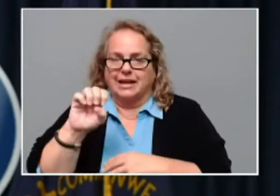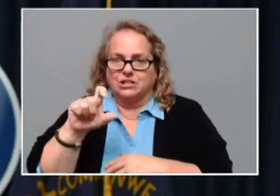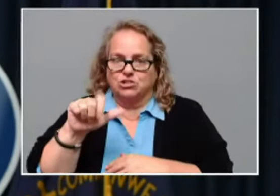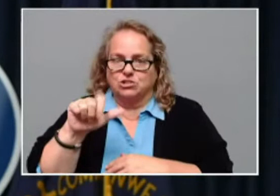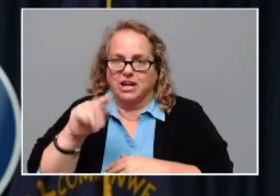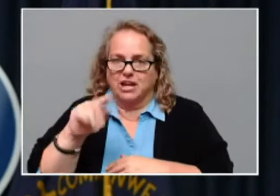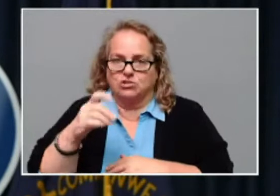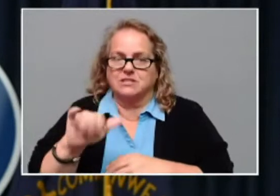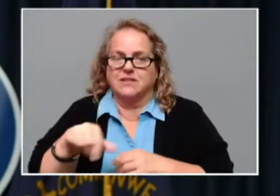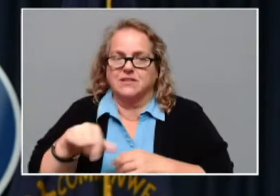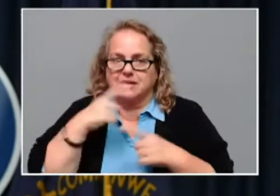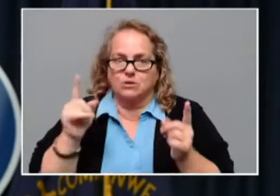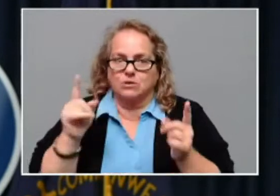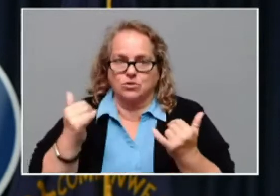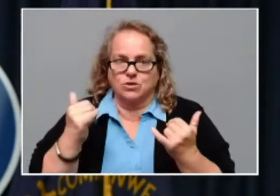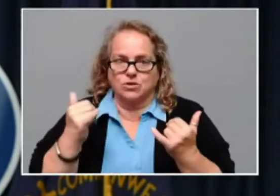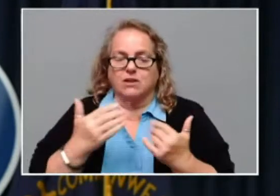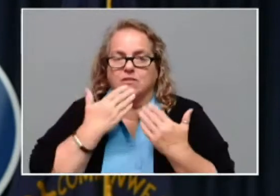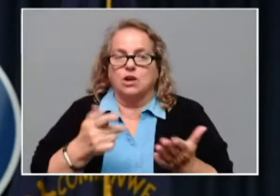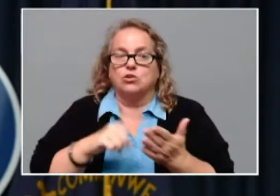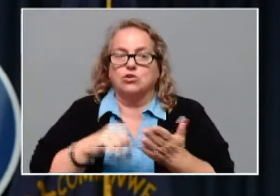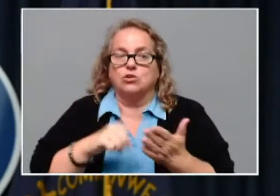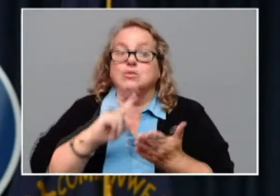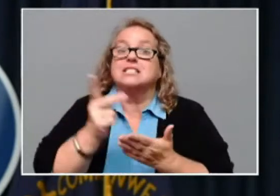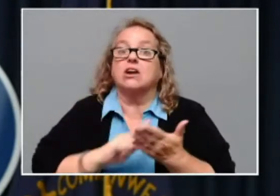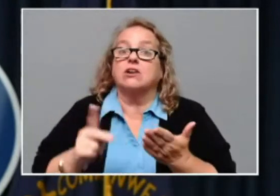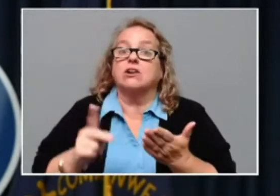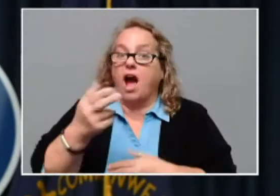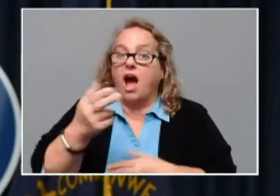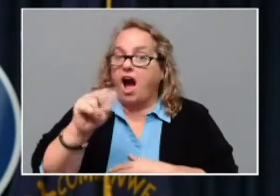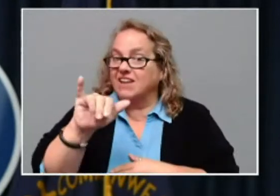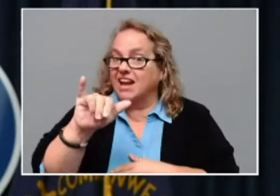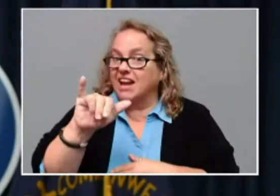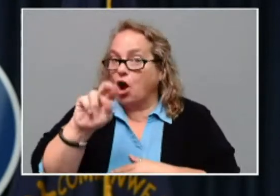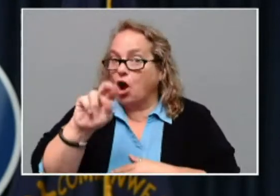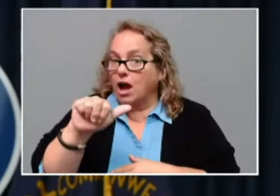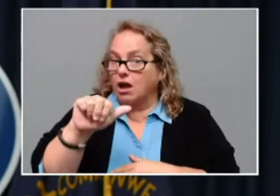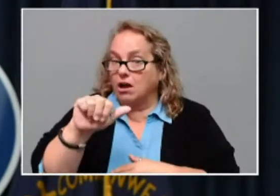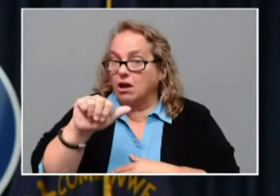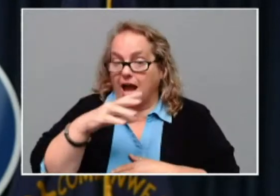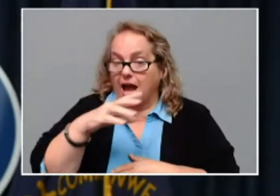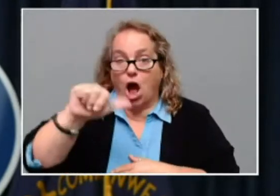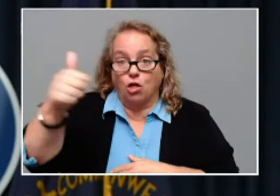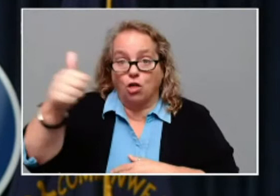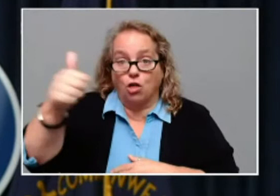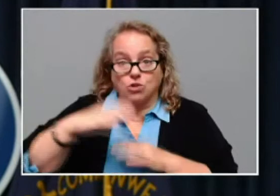Secretary Javier Beshear and others at the federal government